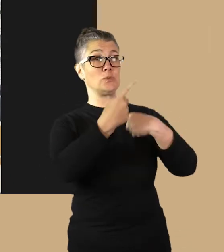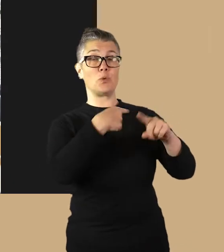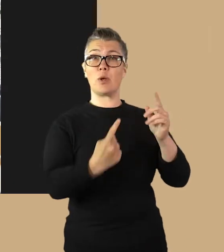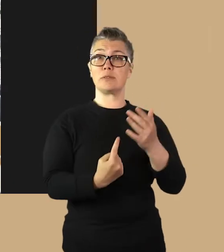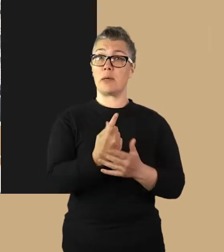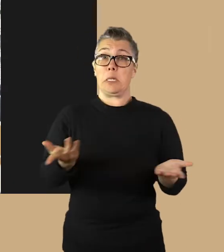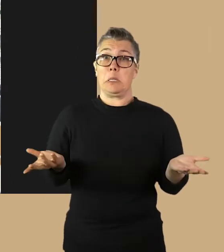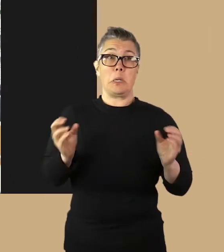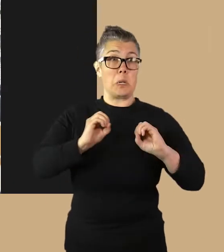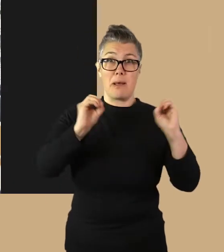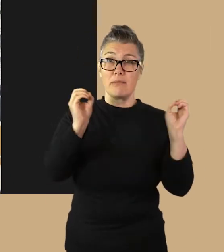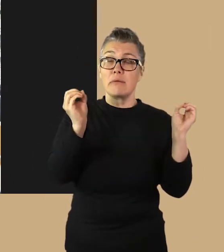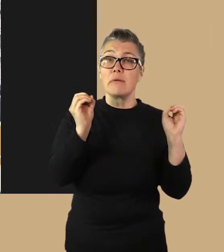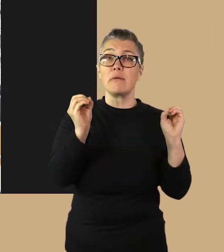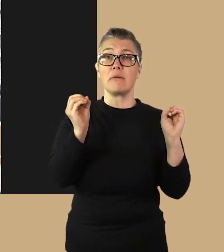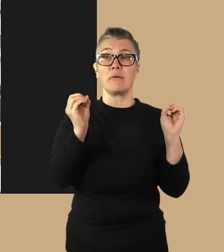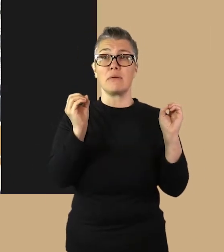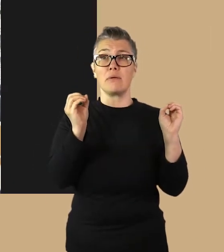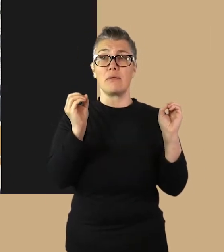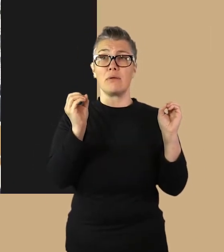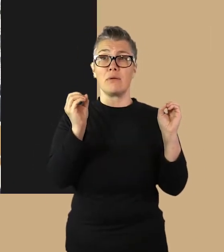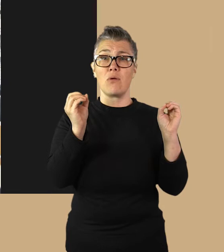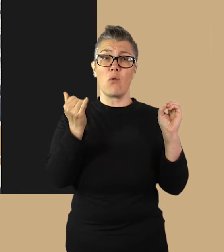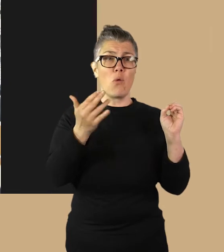any mental health service to tell me what was going on, or